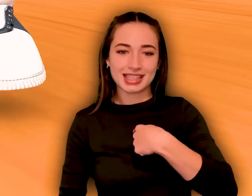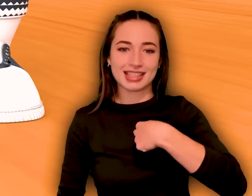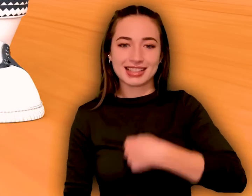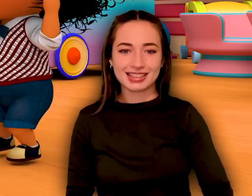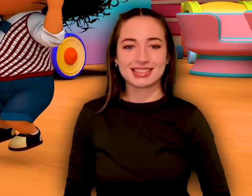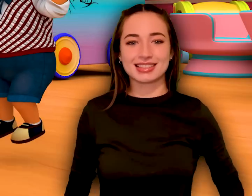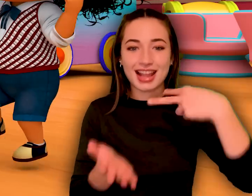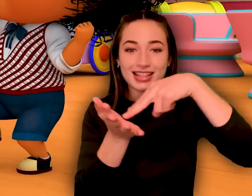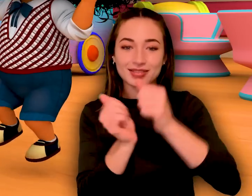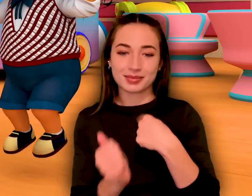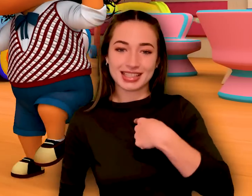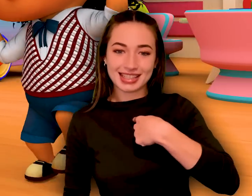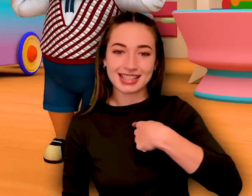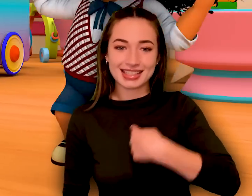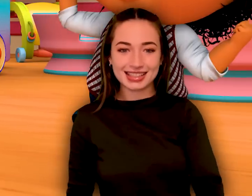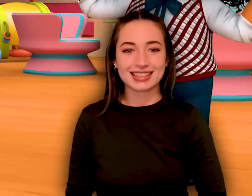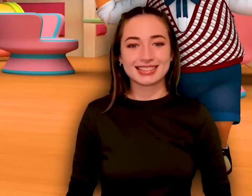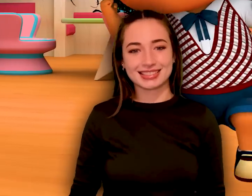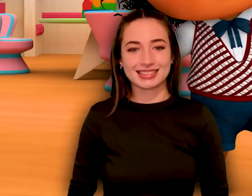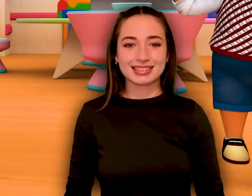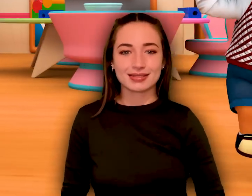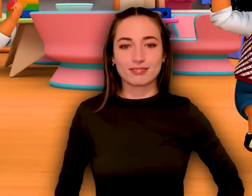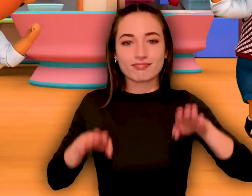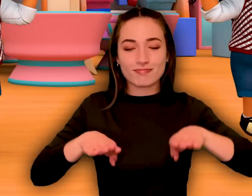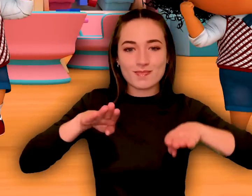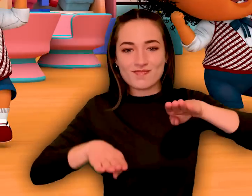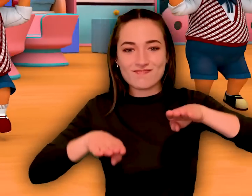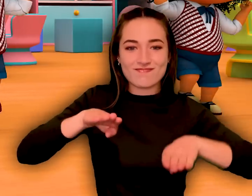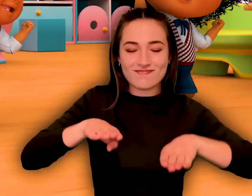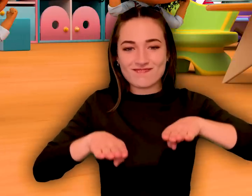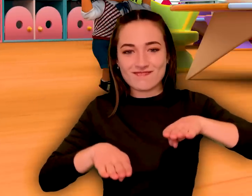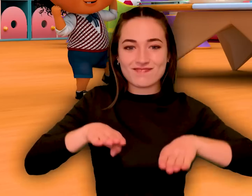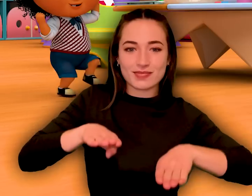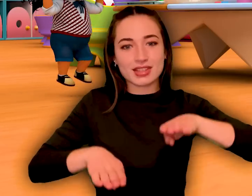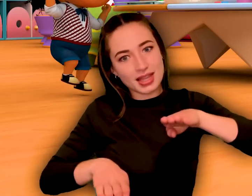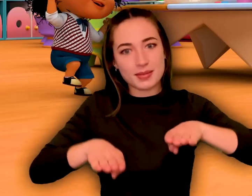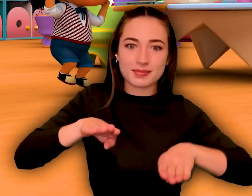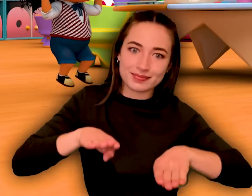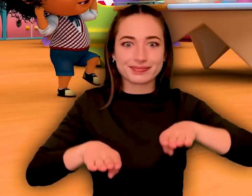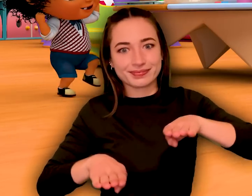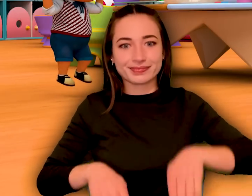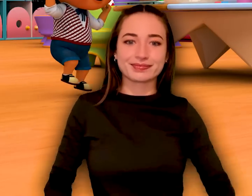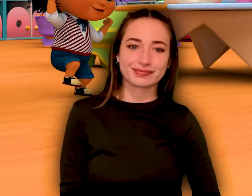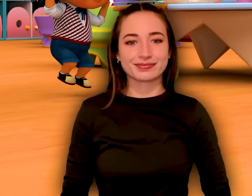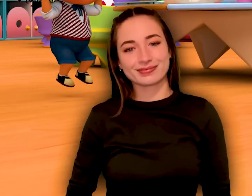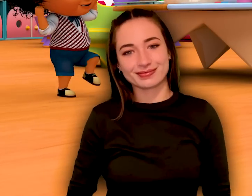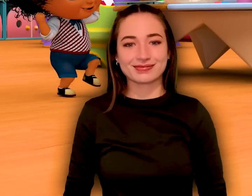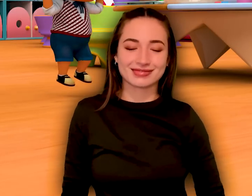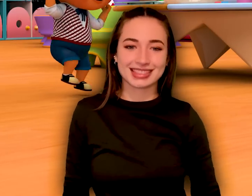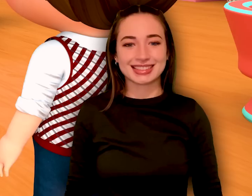Dance with Me dance with me both feet tapping tap tap